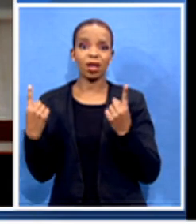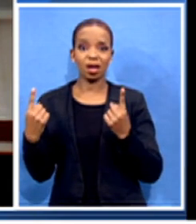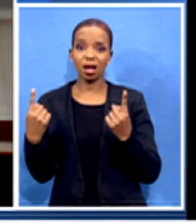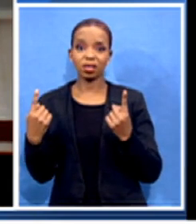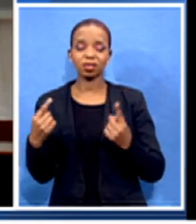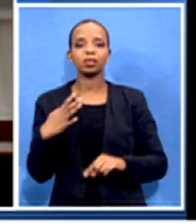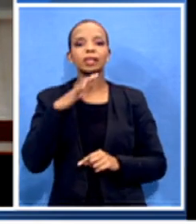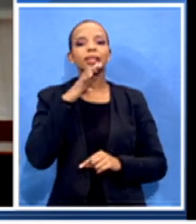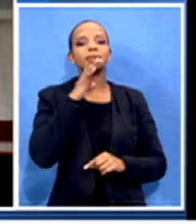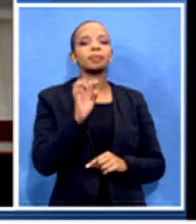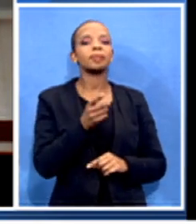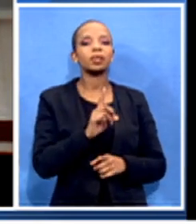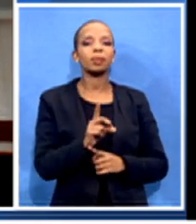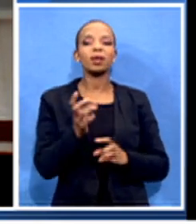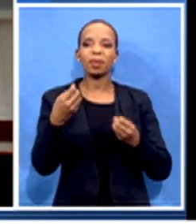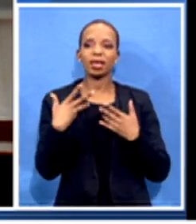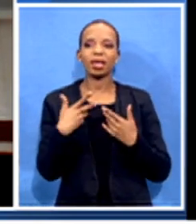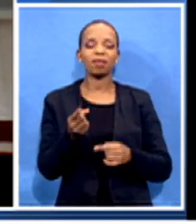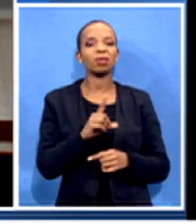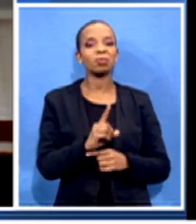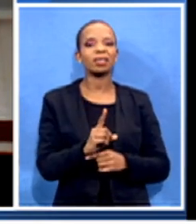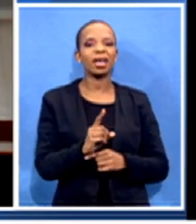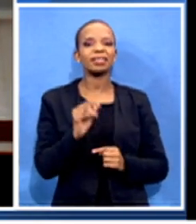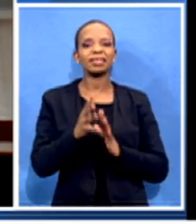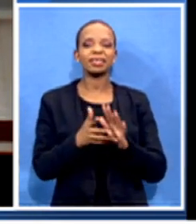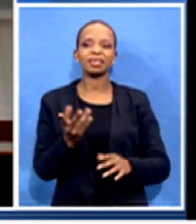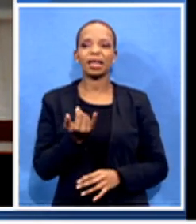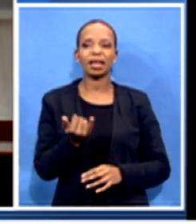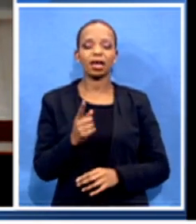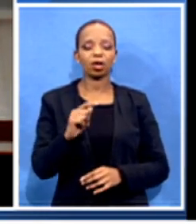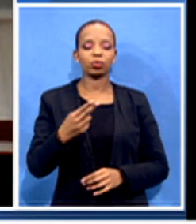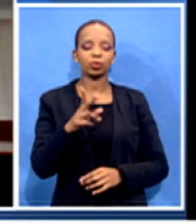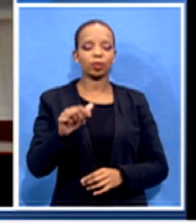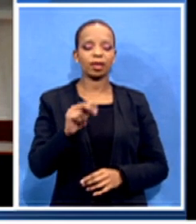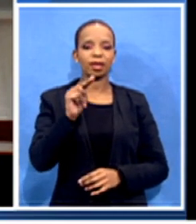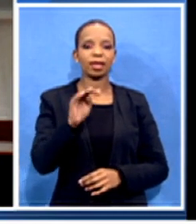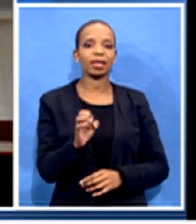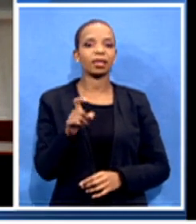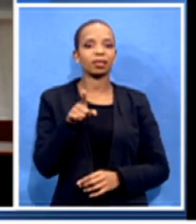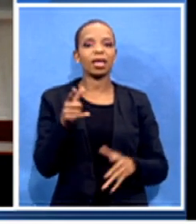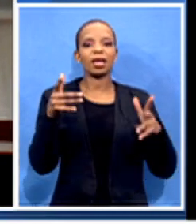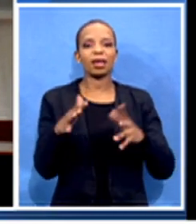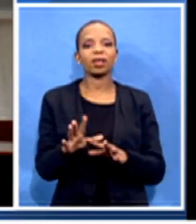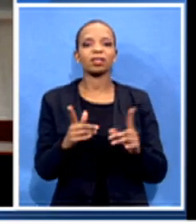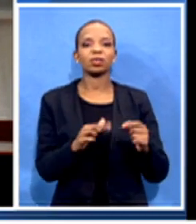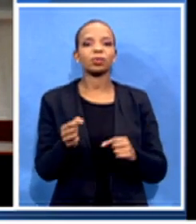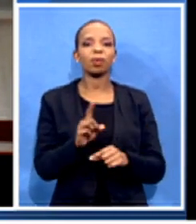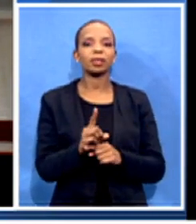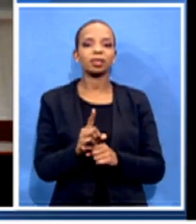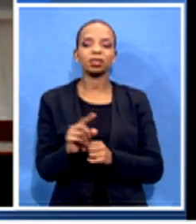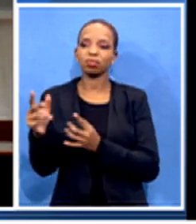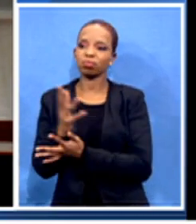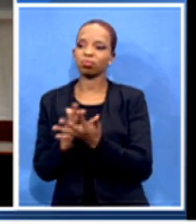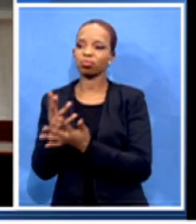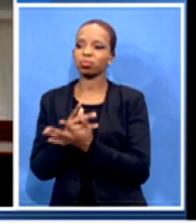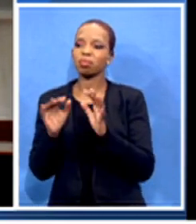time, it will actually give us a signal that, for instance, Thulani Ngubane has been mingled up around with people who are